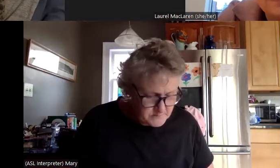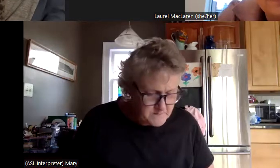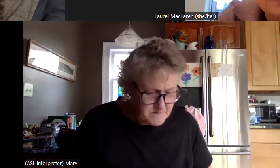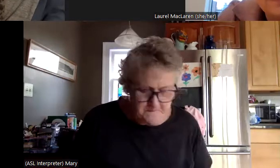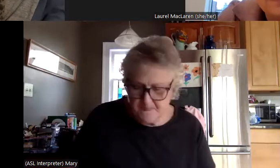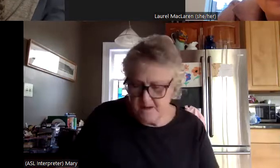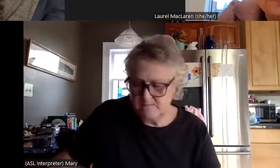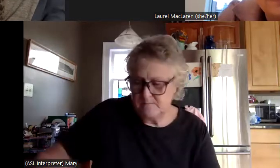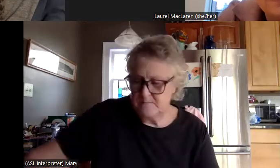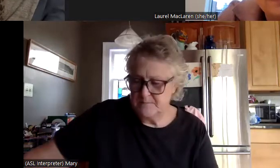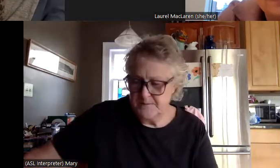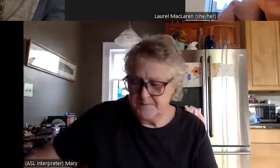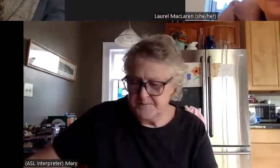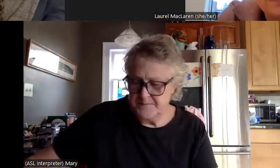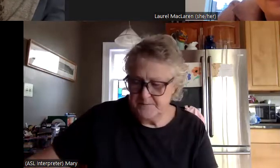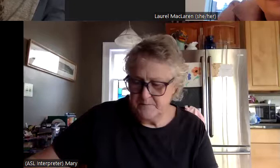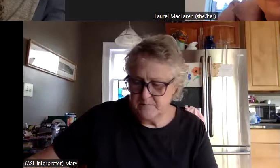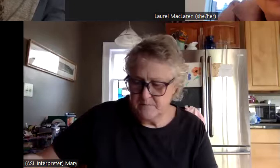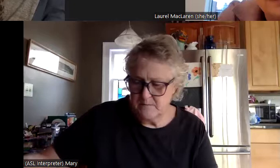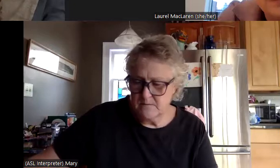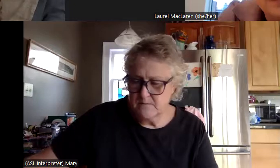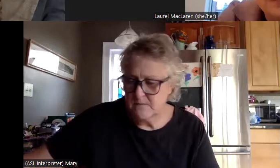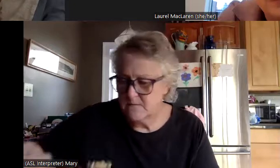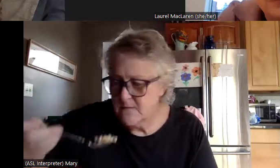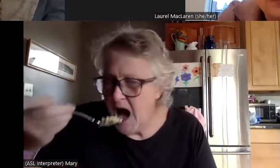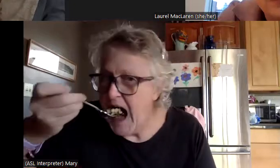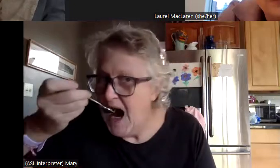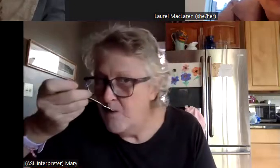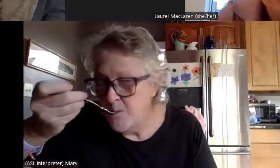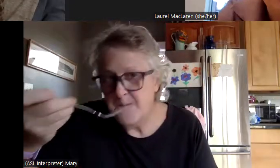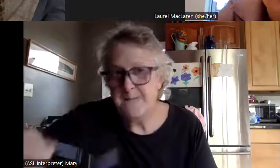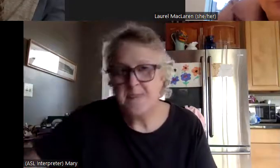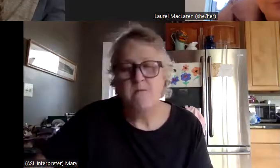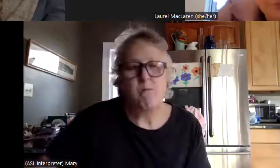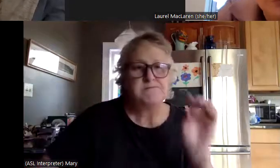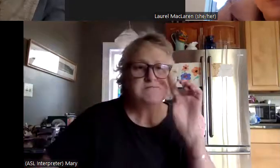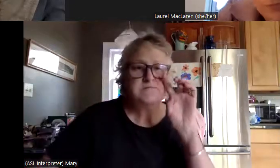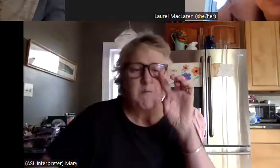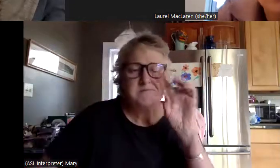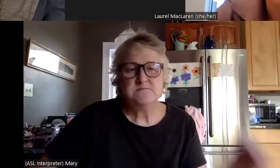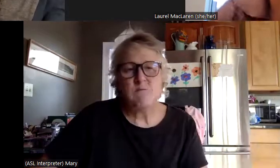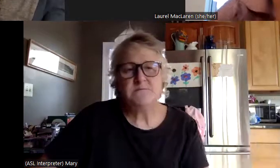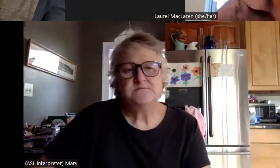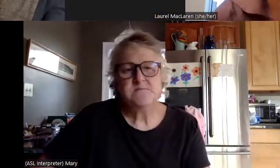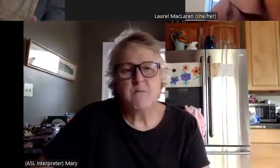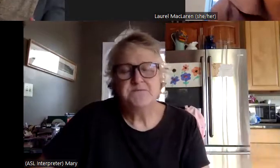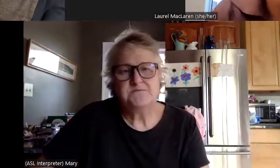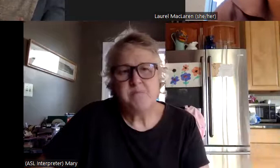Yeah. It's extremely noticeable how people react and respond. Like Peter